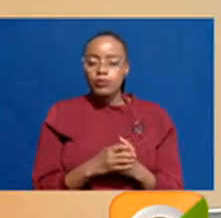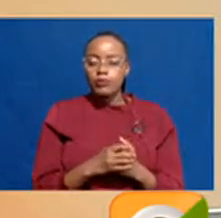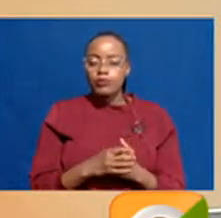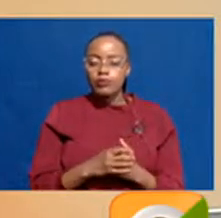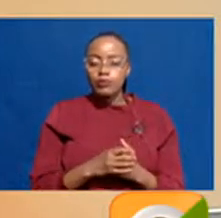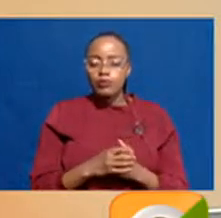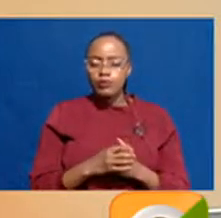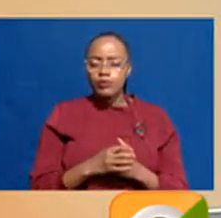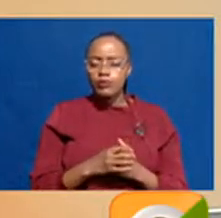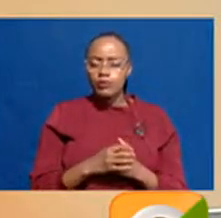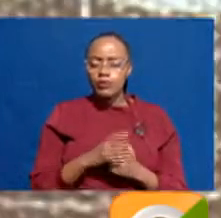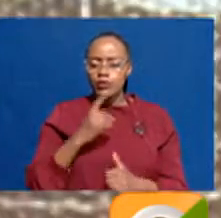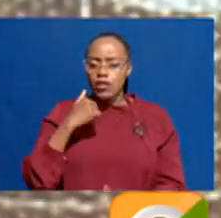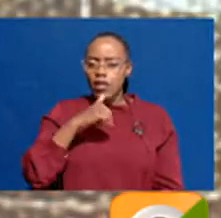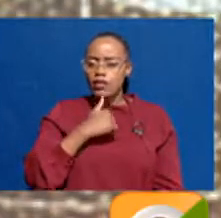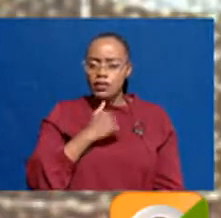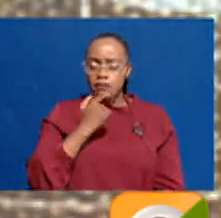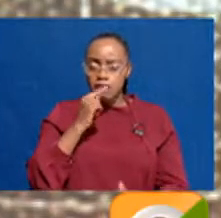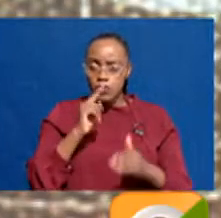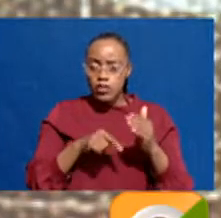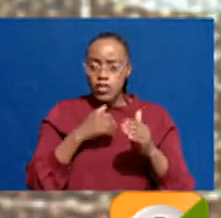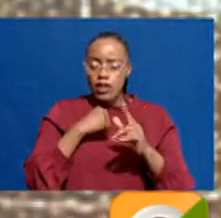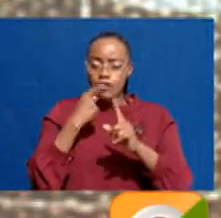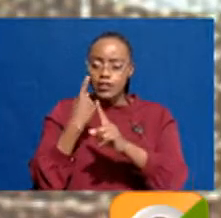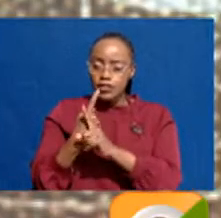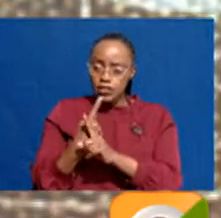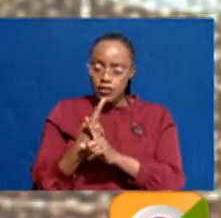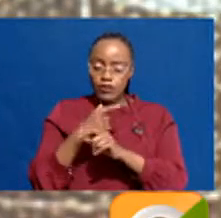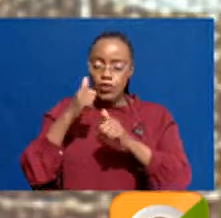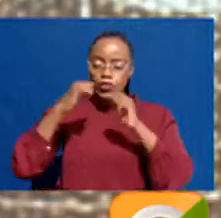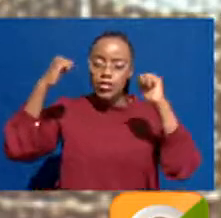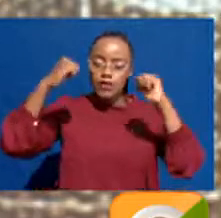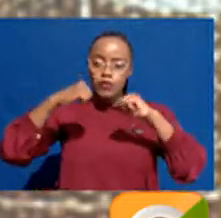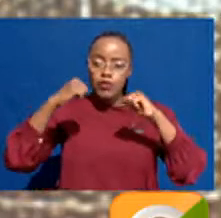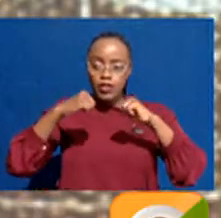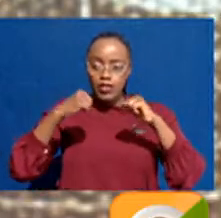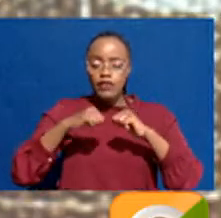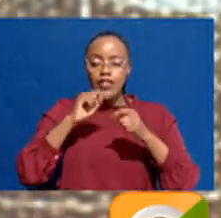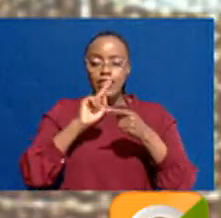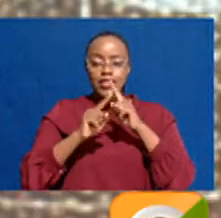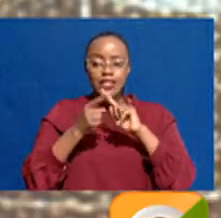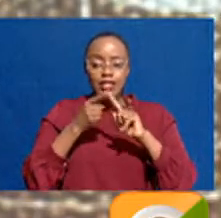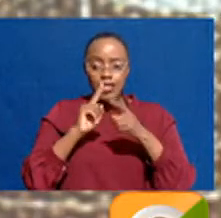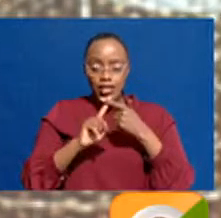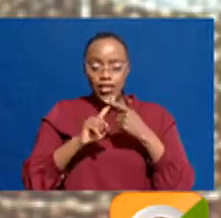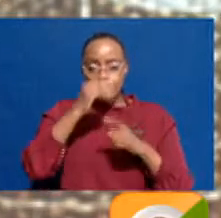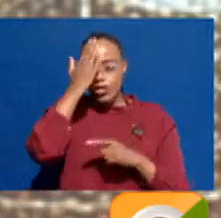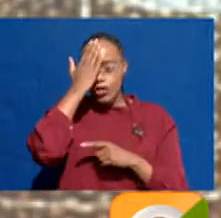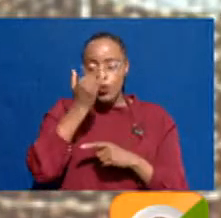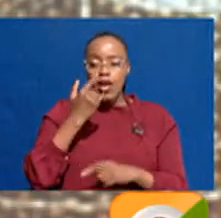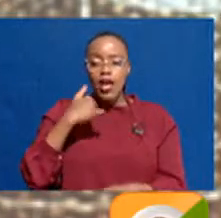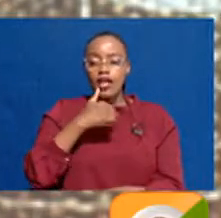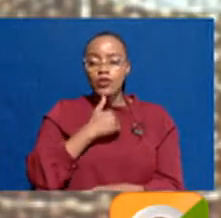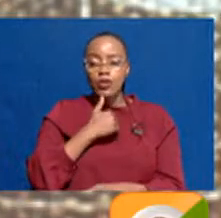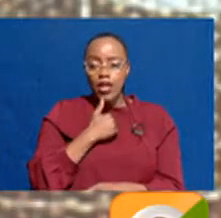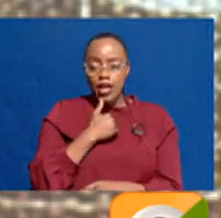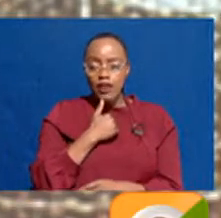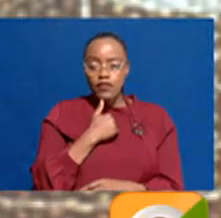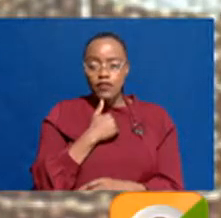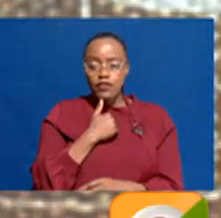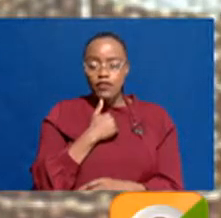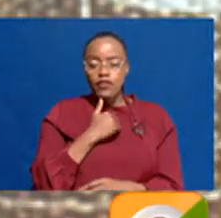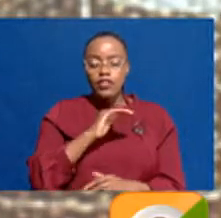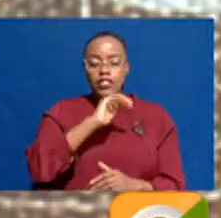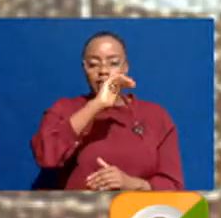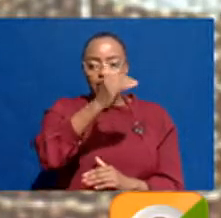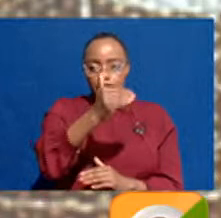so you're right in saying that there's a differentiation per grade. The standardization is because we had a rate for